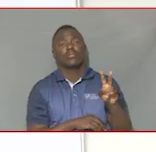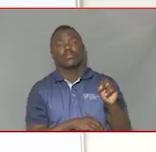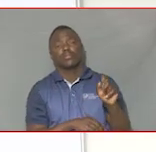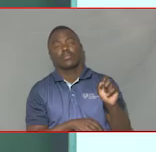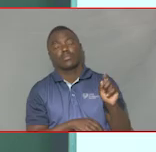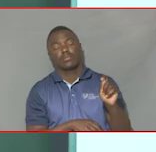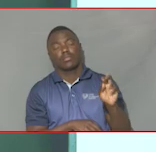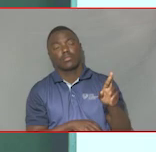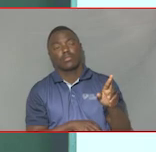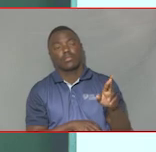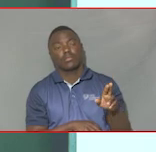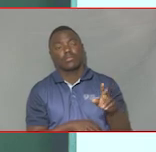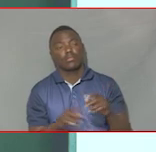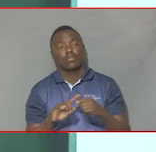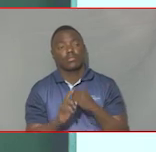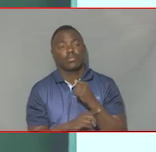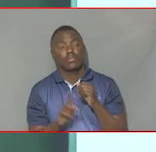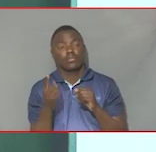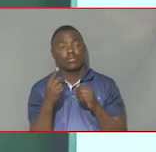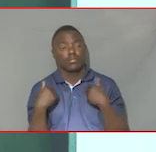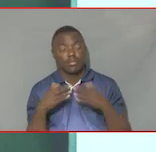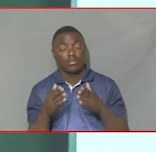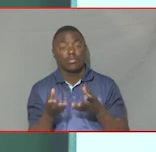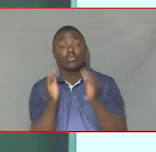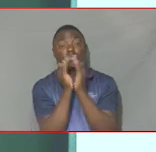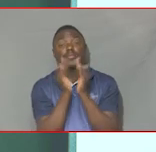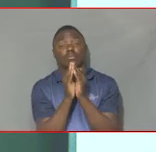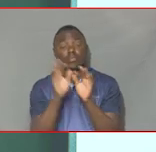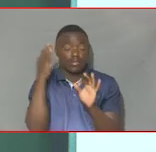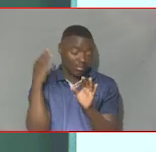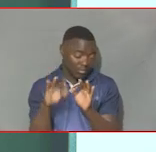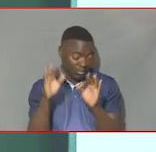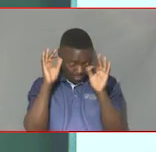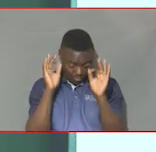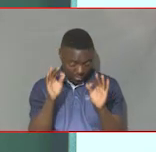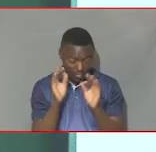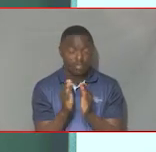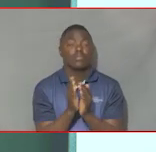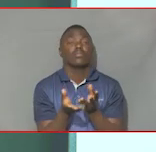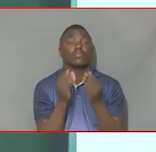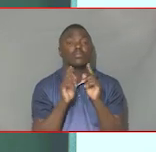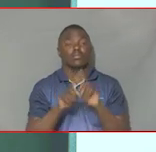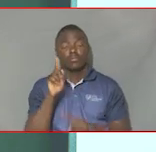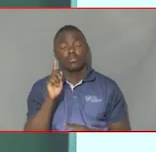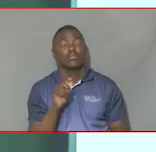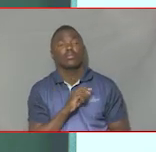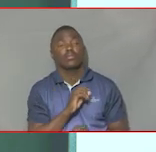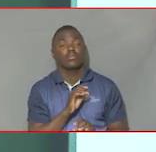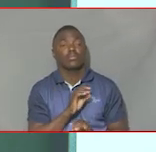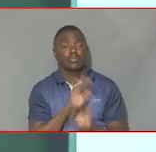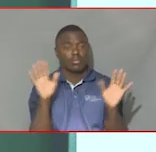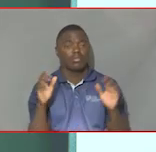answer you get for your physical science mark is accurate, is relatively accurate, because it's interpolation. Is that